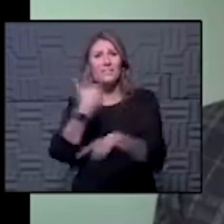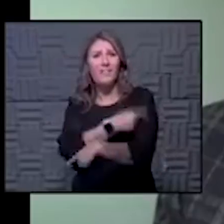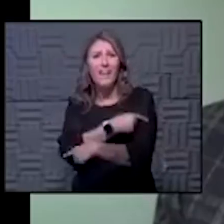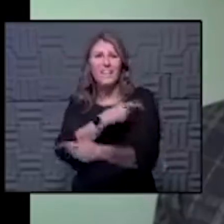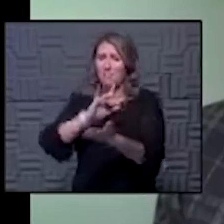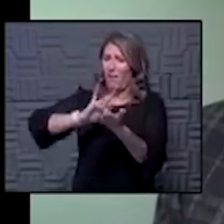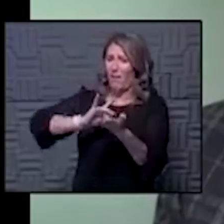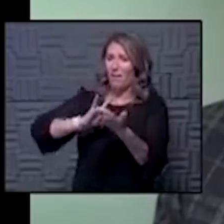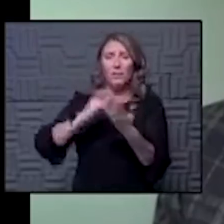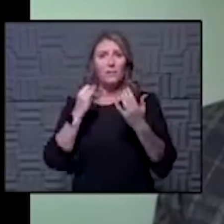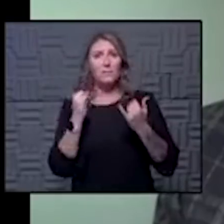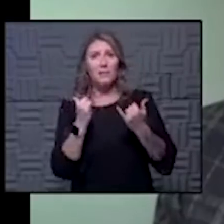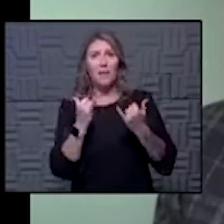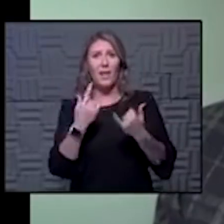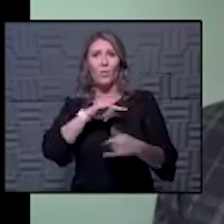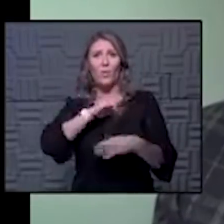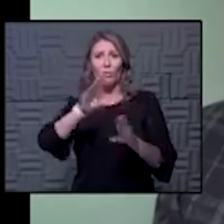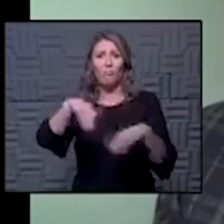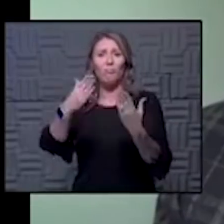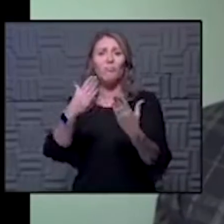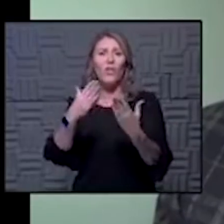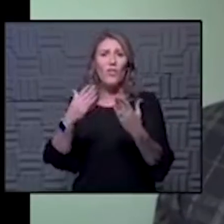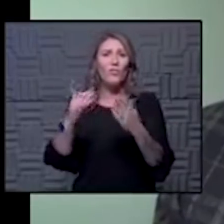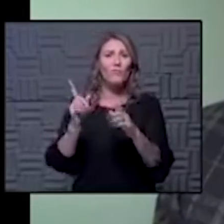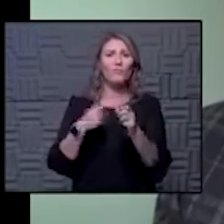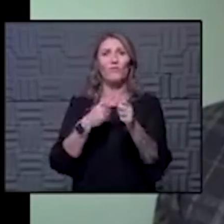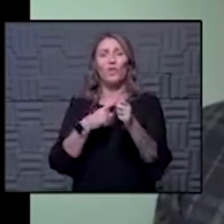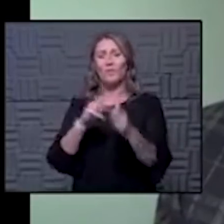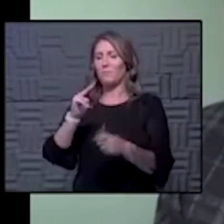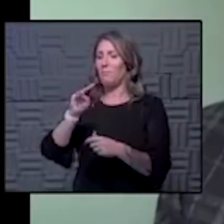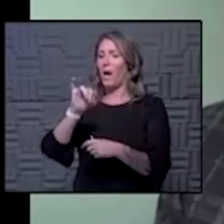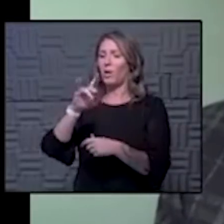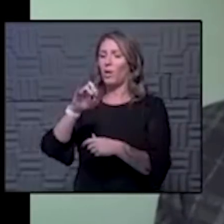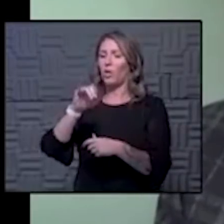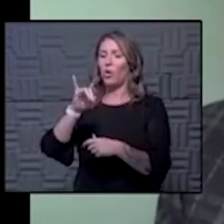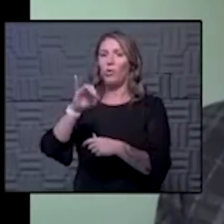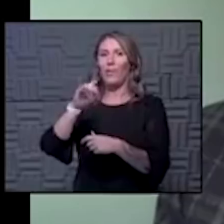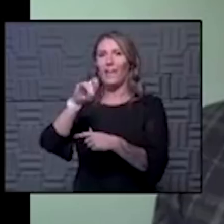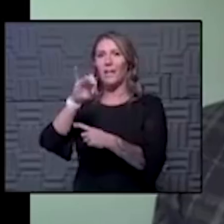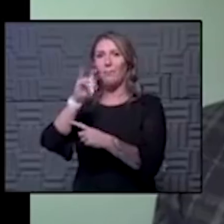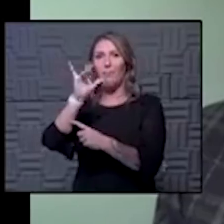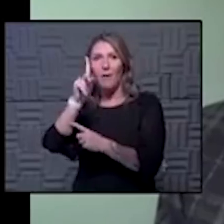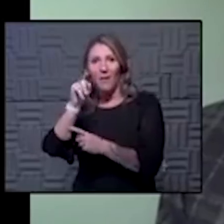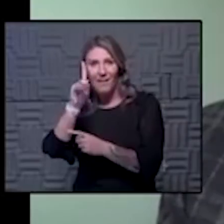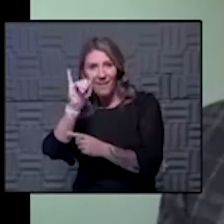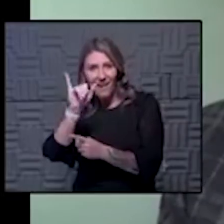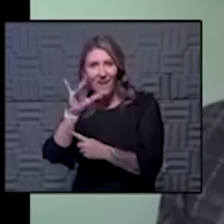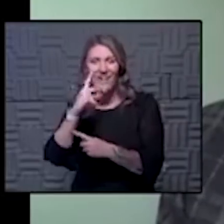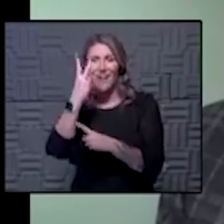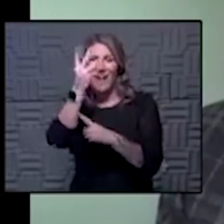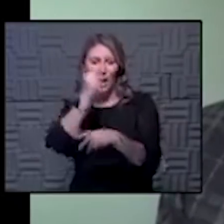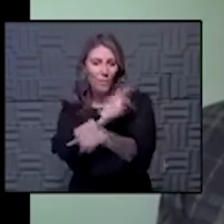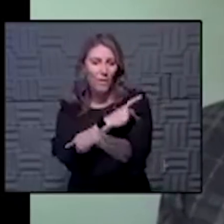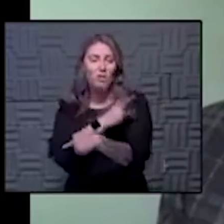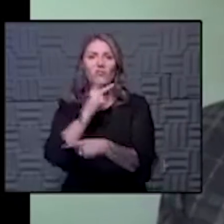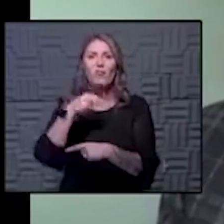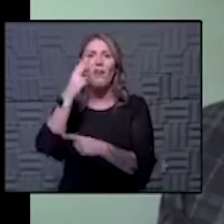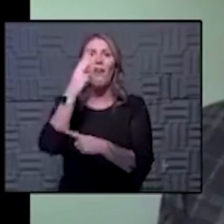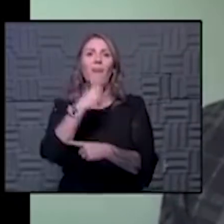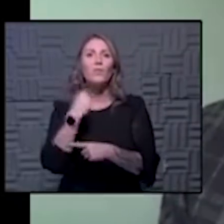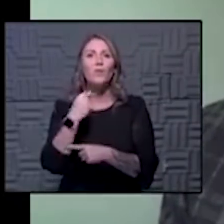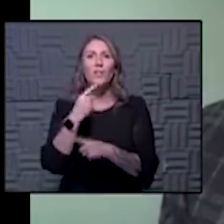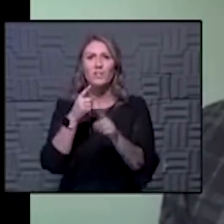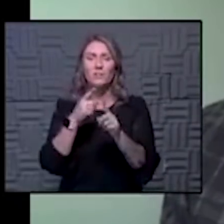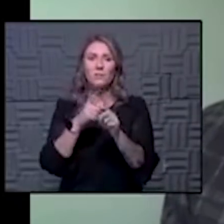mean, today, I think we'll be giving our first doses of monoclonal antibody to patients in the outpatient setting who are at high risk for a bad outcome